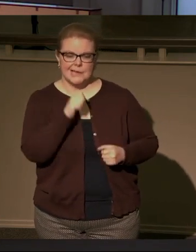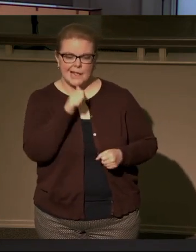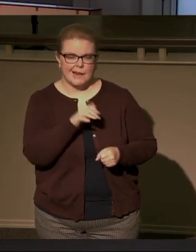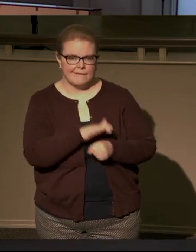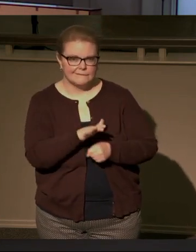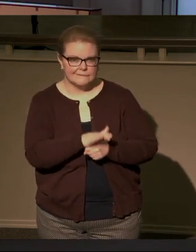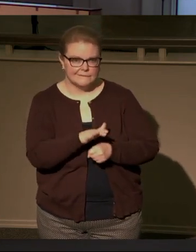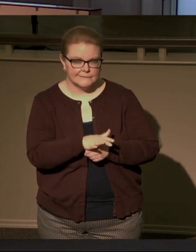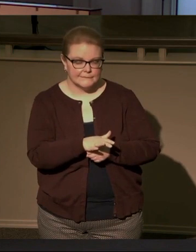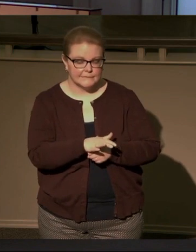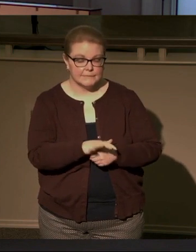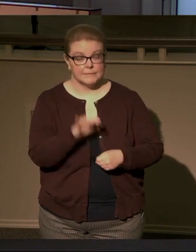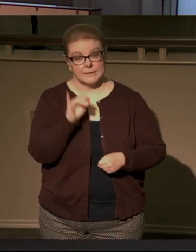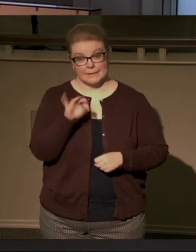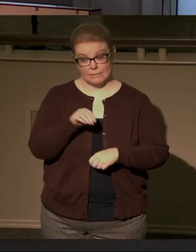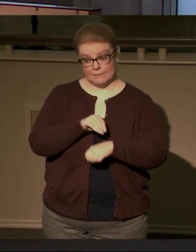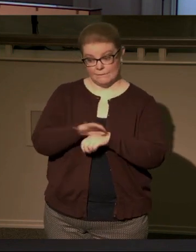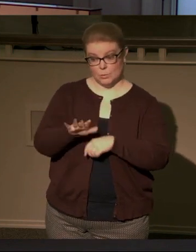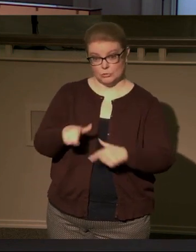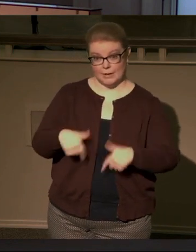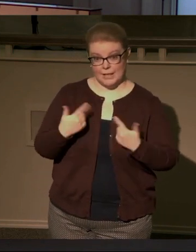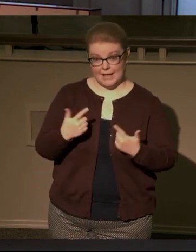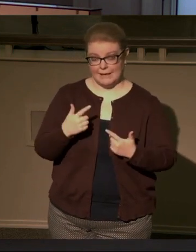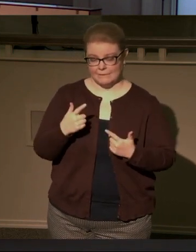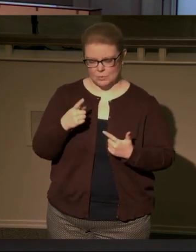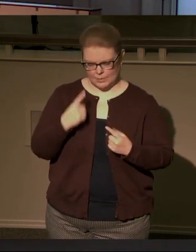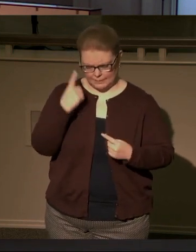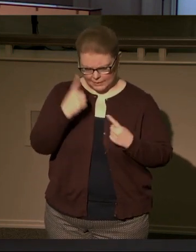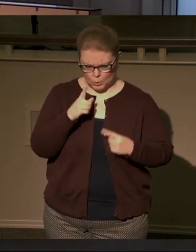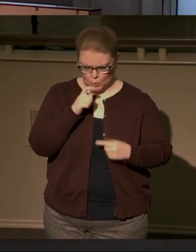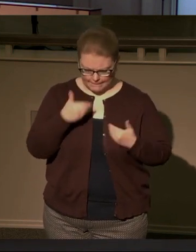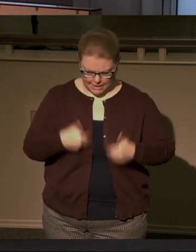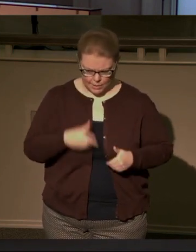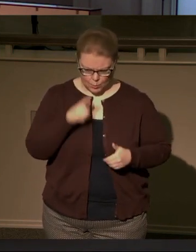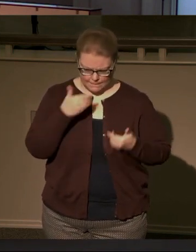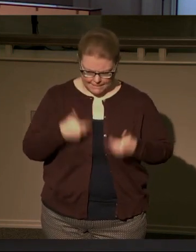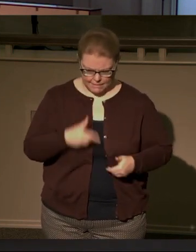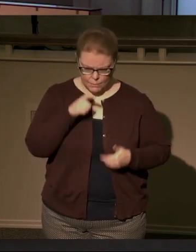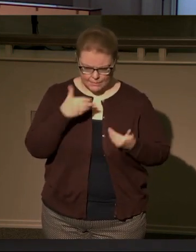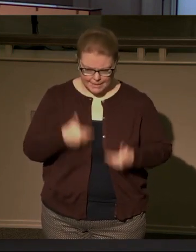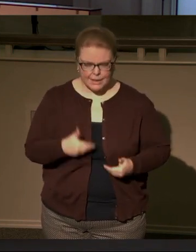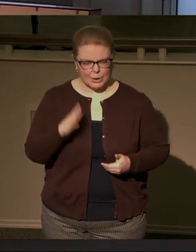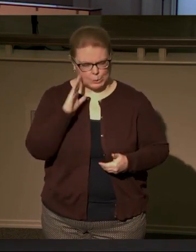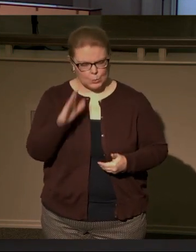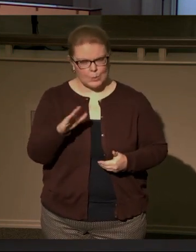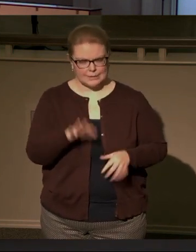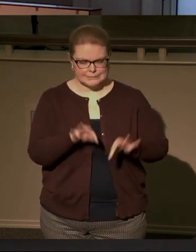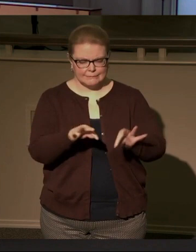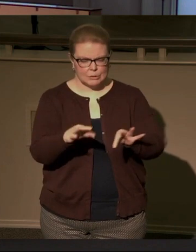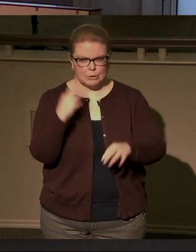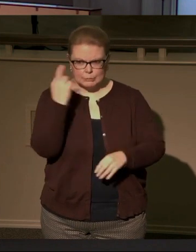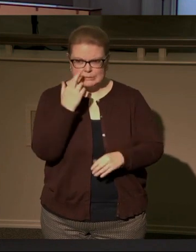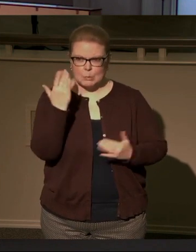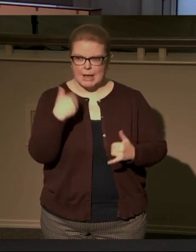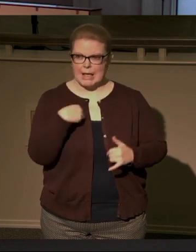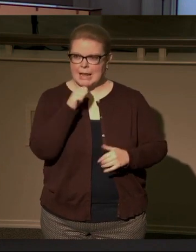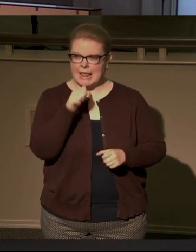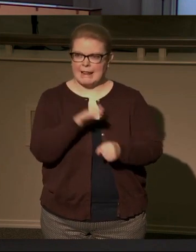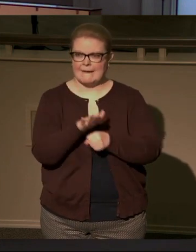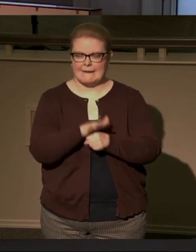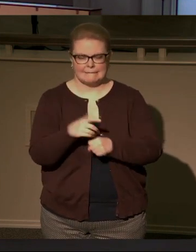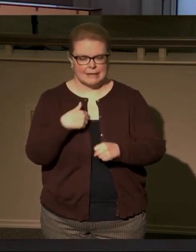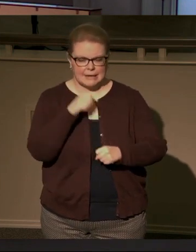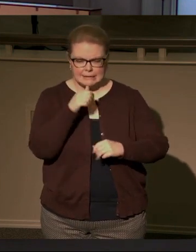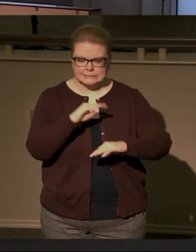If the influence in your life is who am I, then you're going to find all the reasons in this life why you do not measure